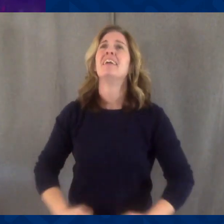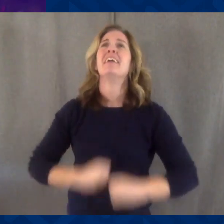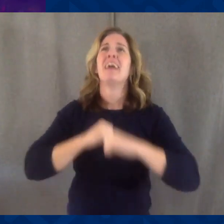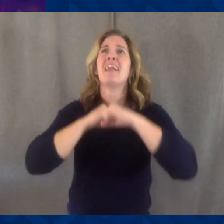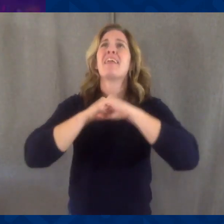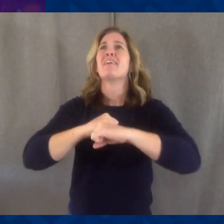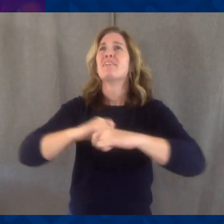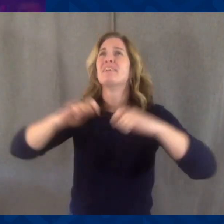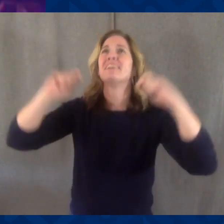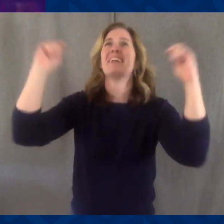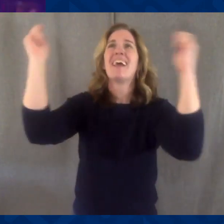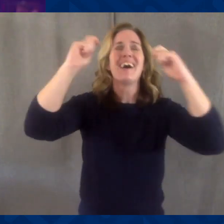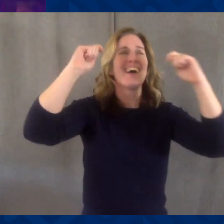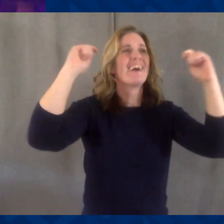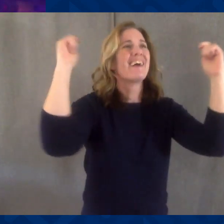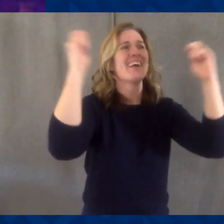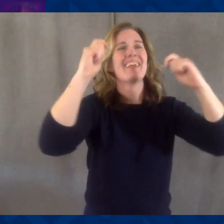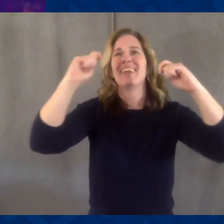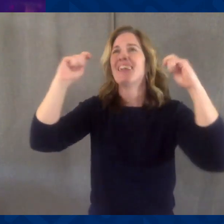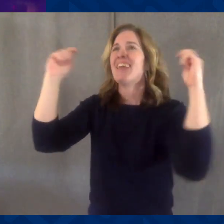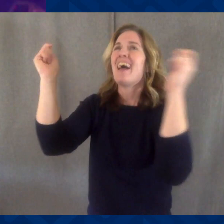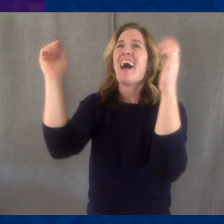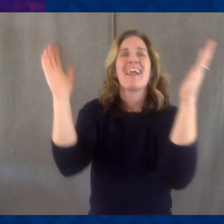solid ground. Hallelujah.